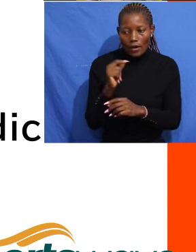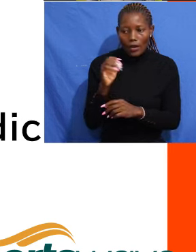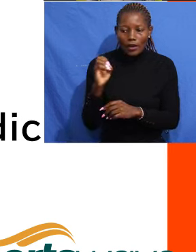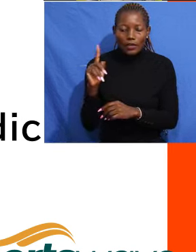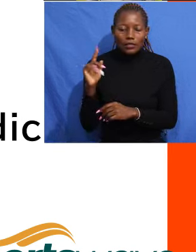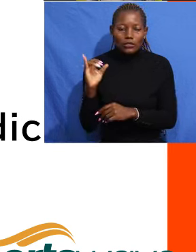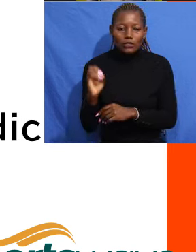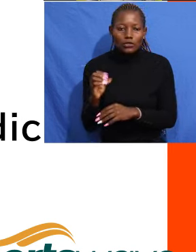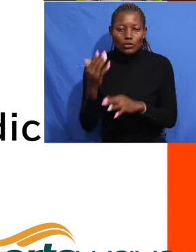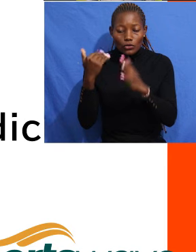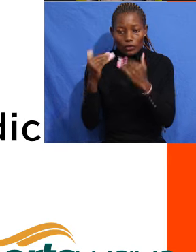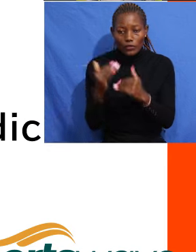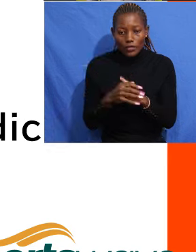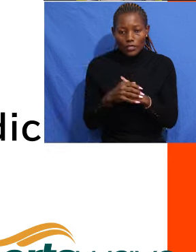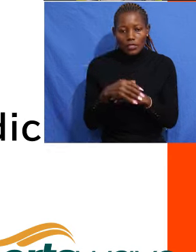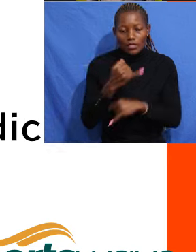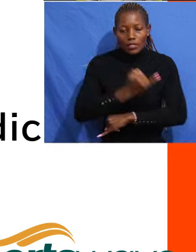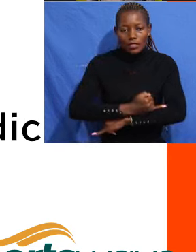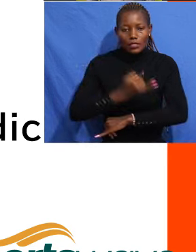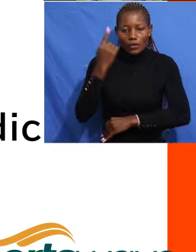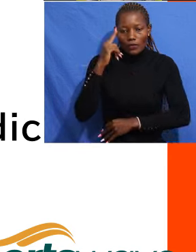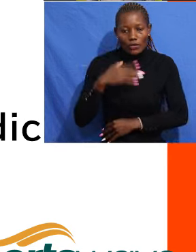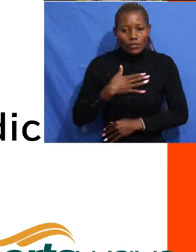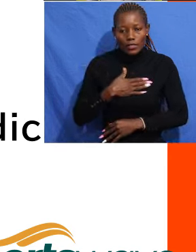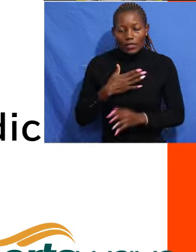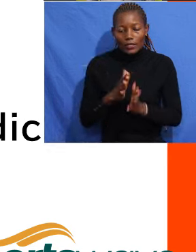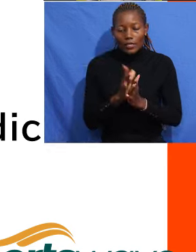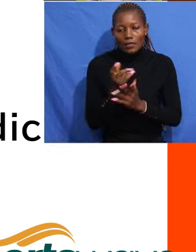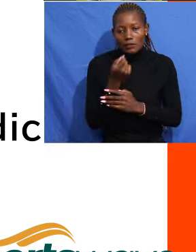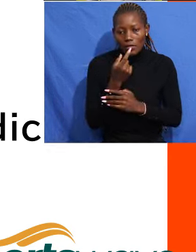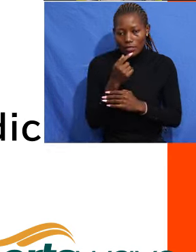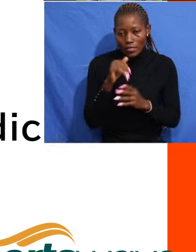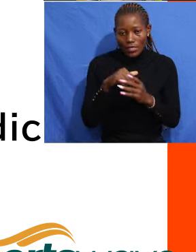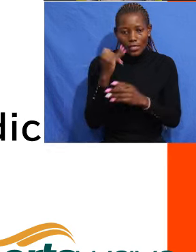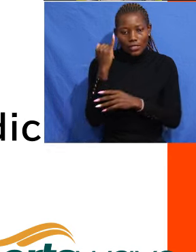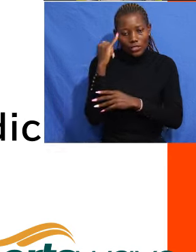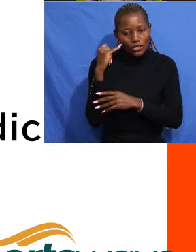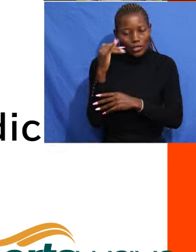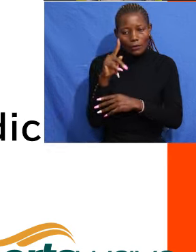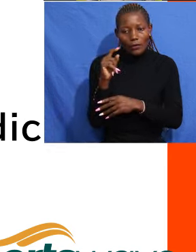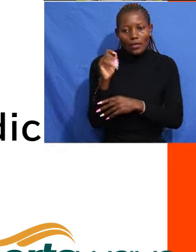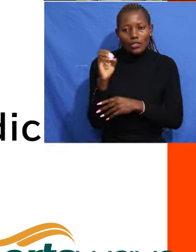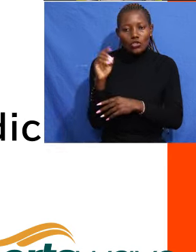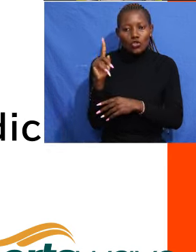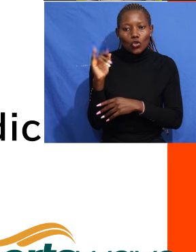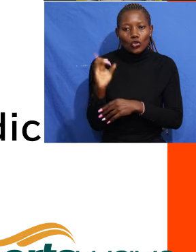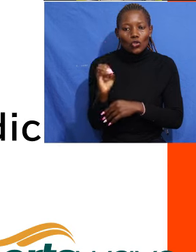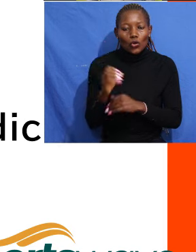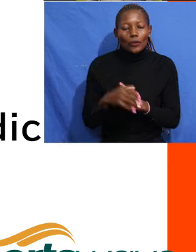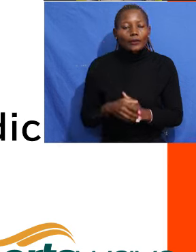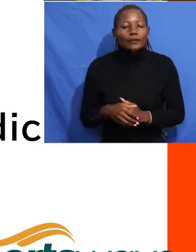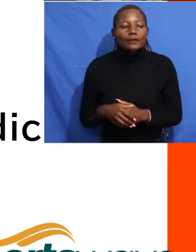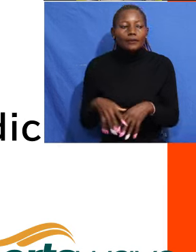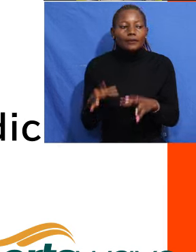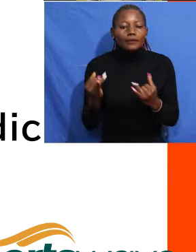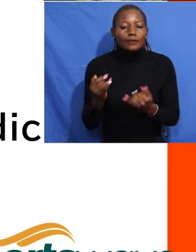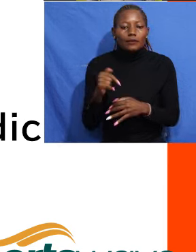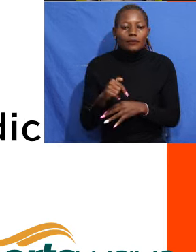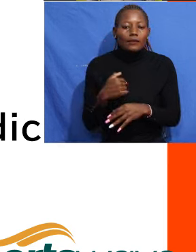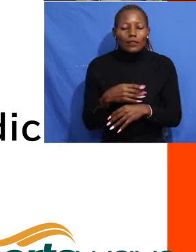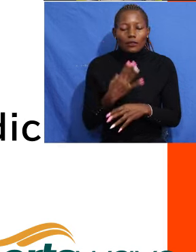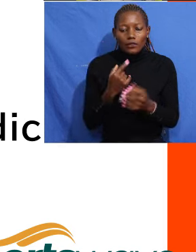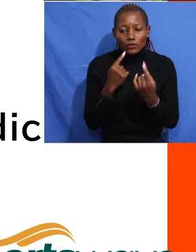Institute of Sports Science and Medicine, located in Tokyo, Japan. So today I want to talk